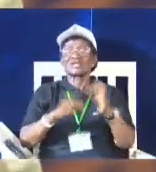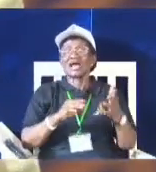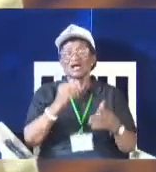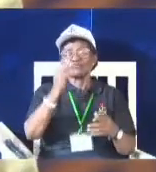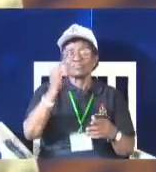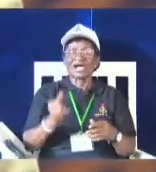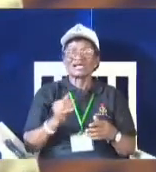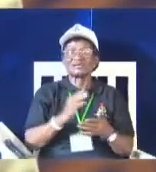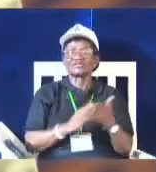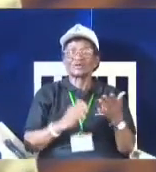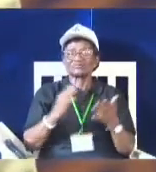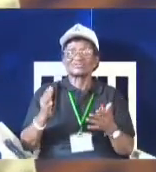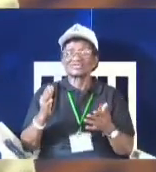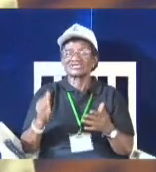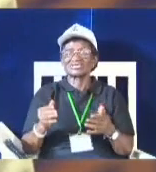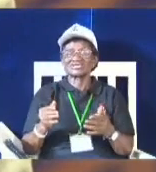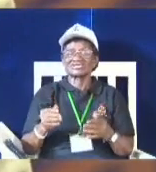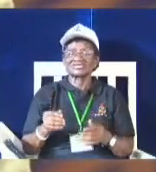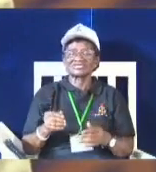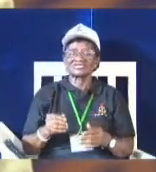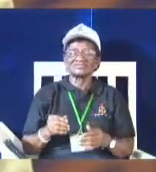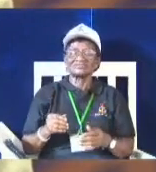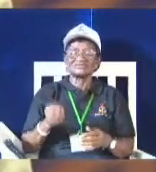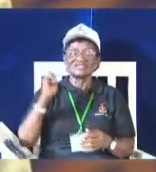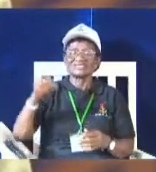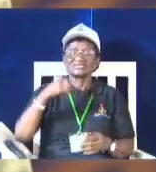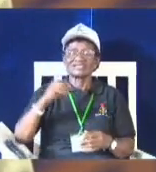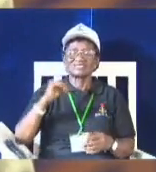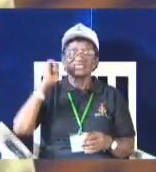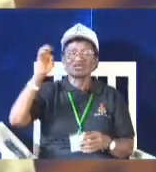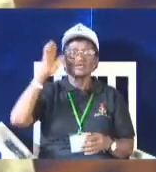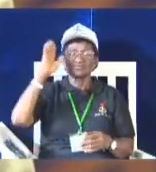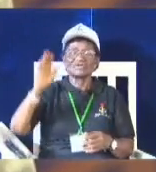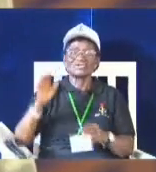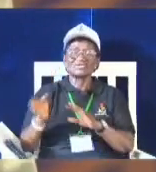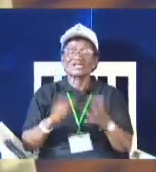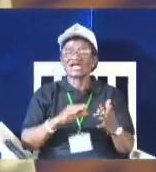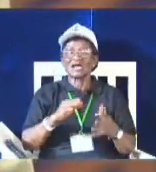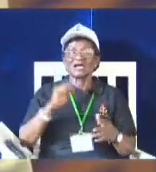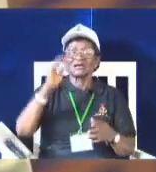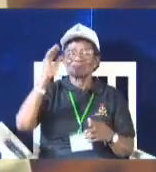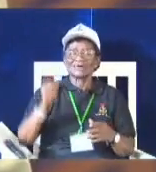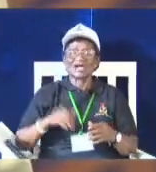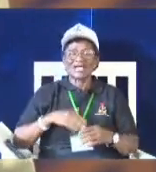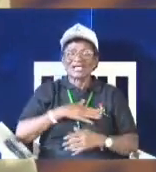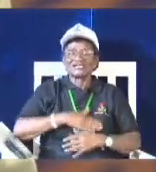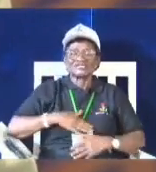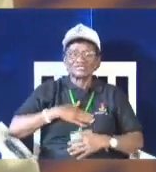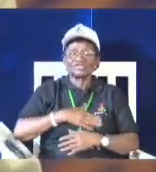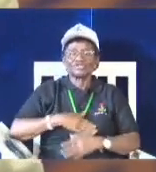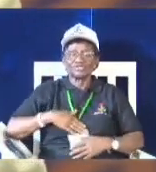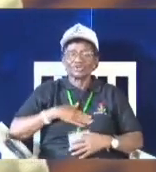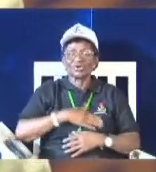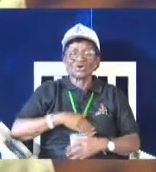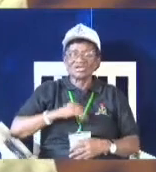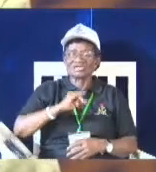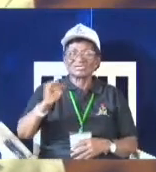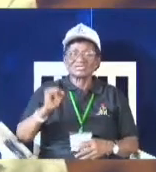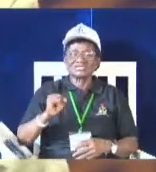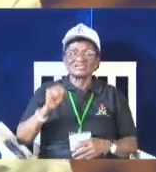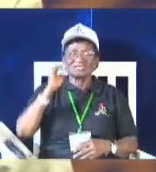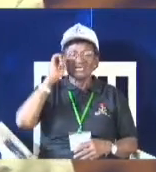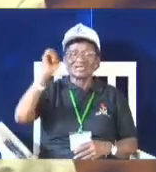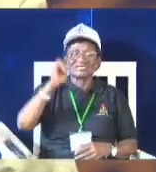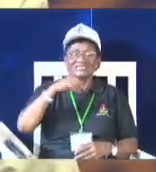So he said, "If he's going to die by enjoyment," he calls smoking enjoyment. He said, "What's the